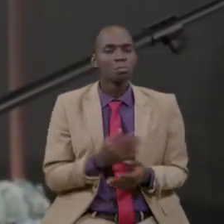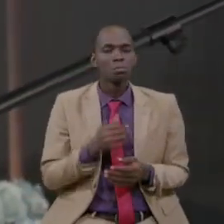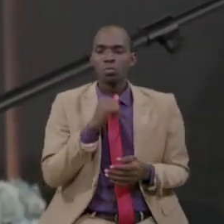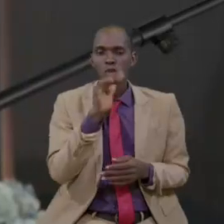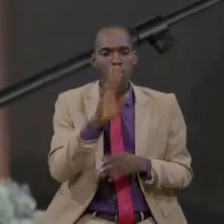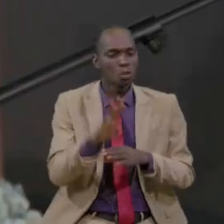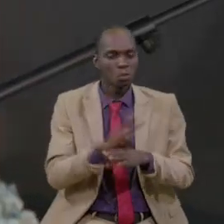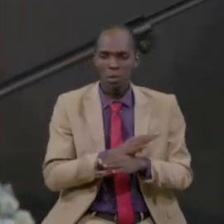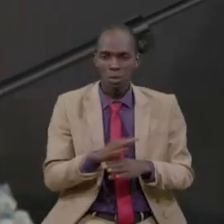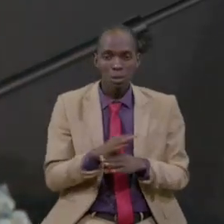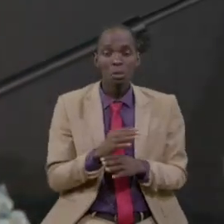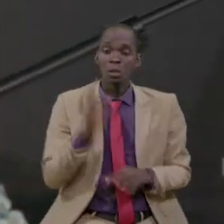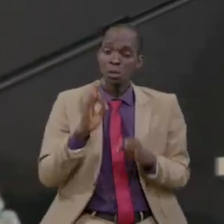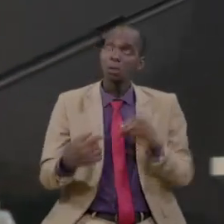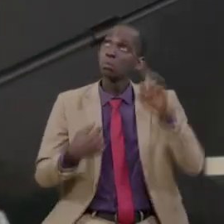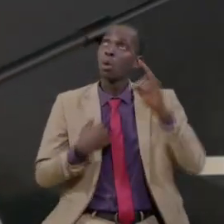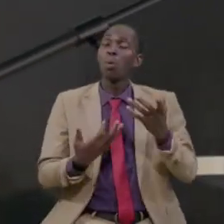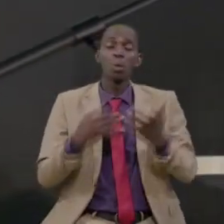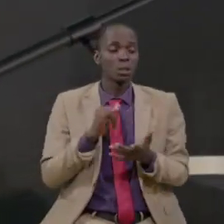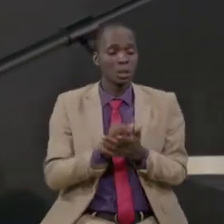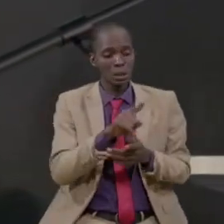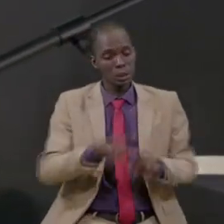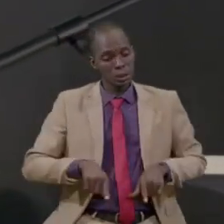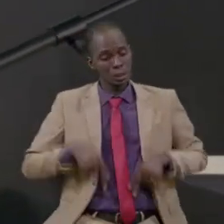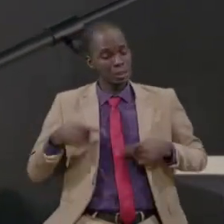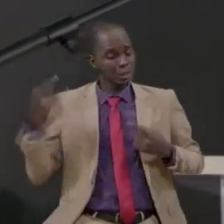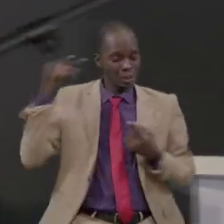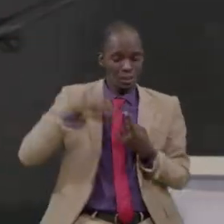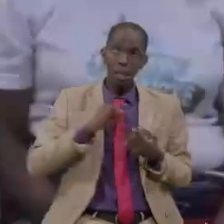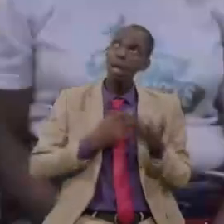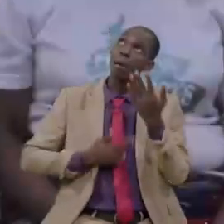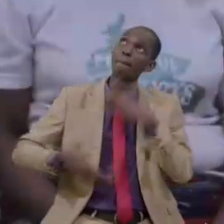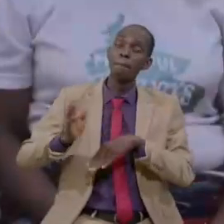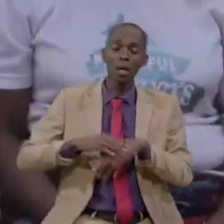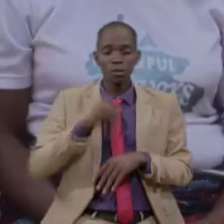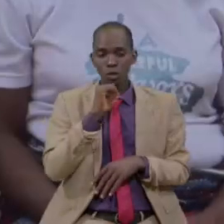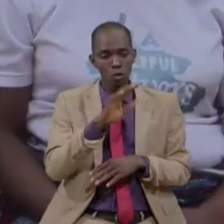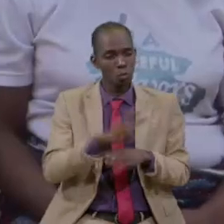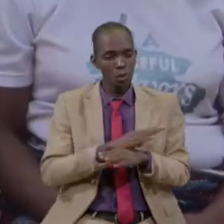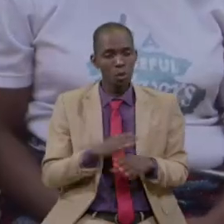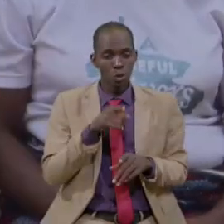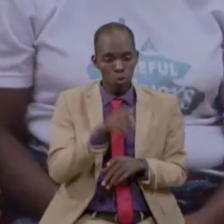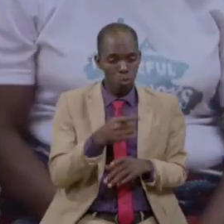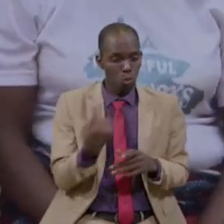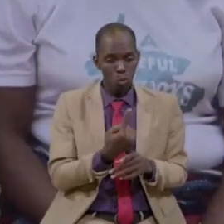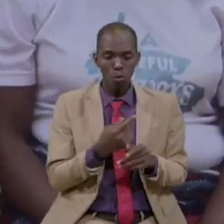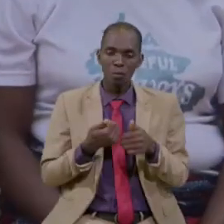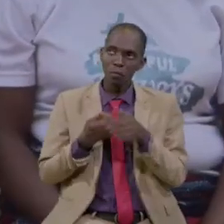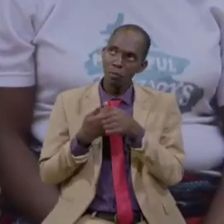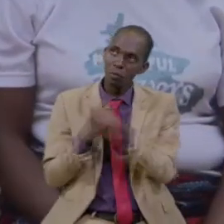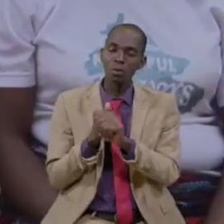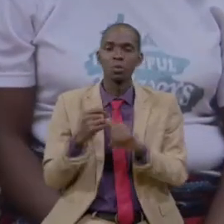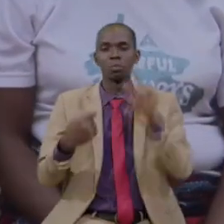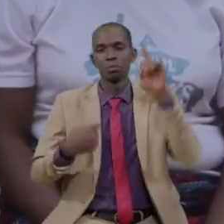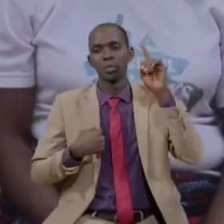continues until I come? Don't bother about that. You follow me. It's the people that are taking